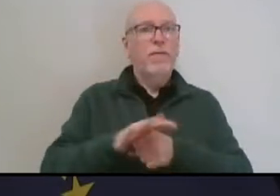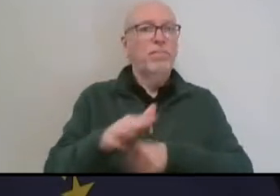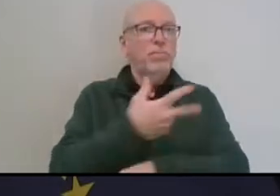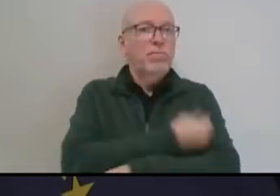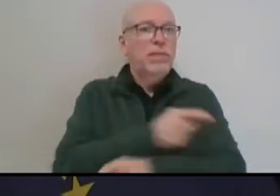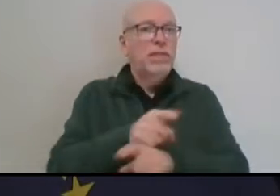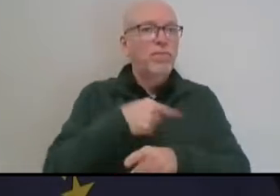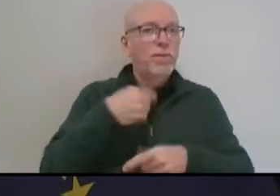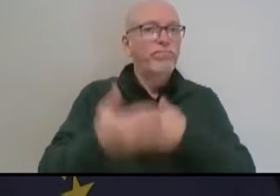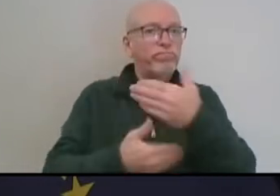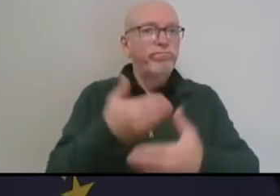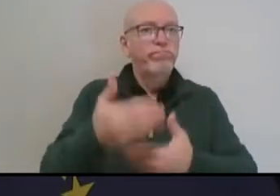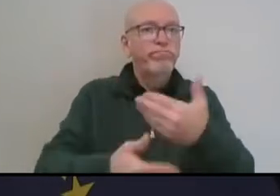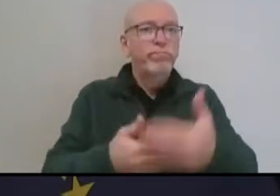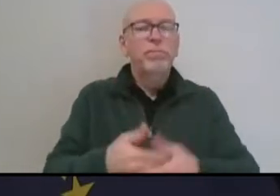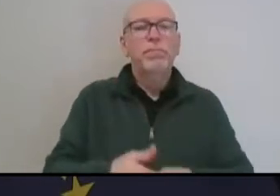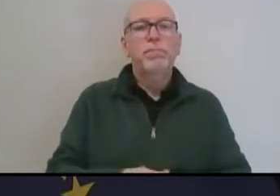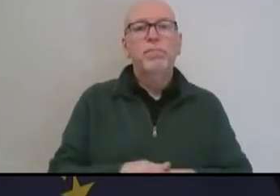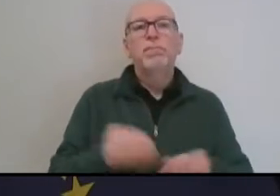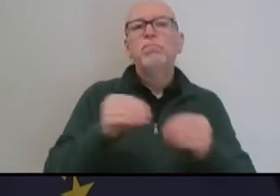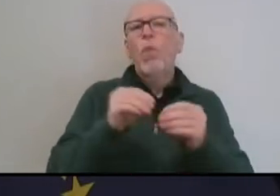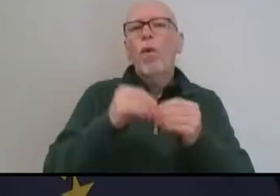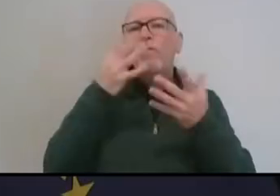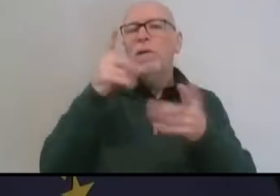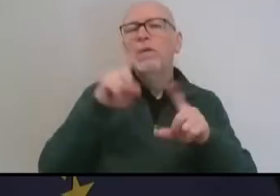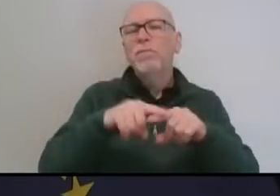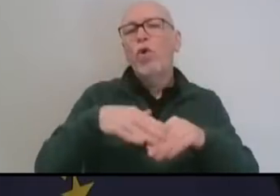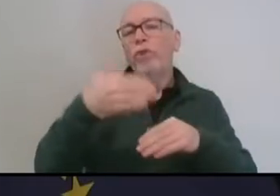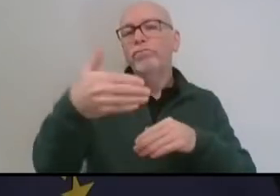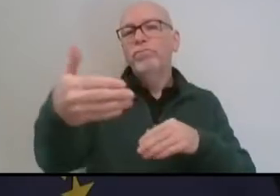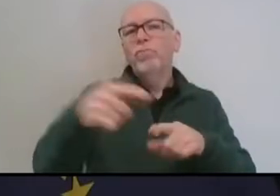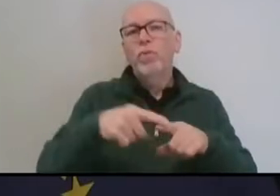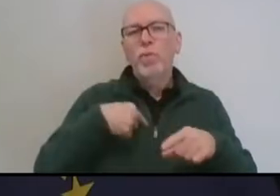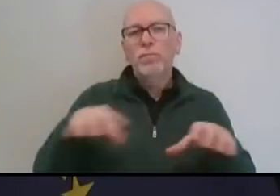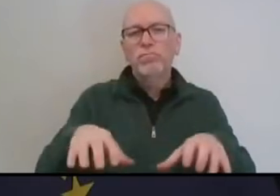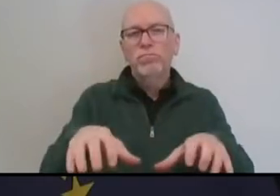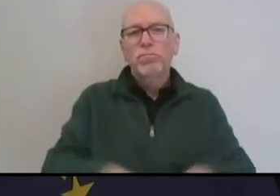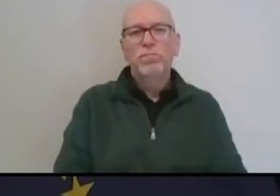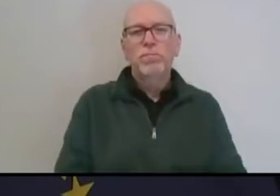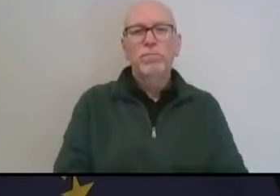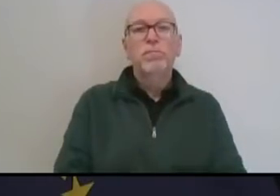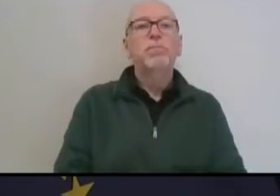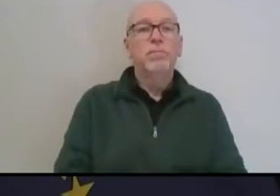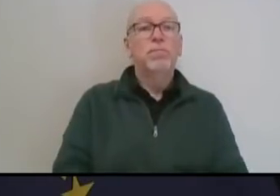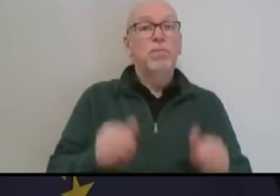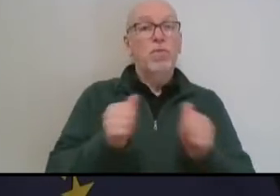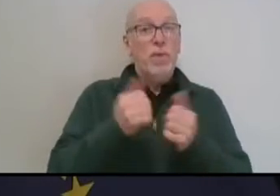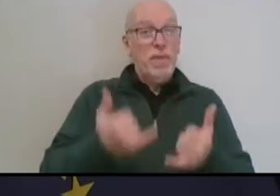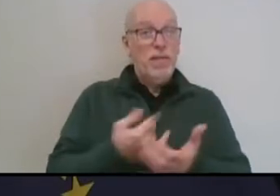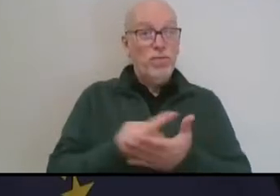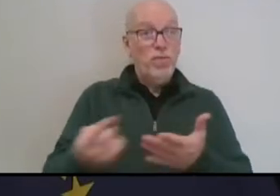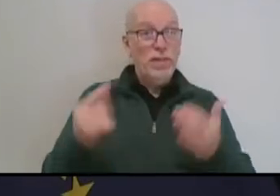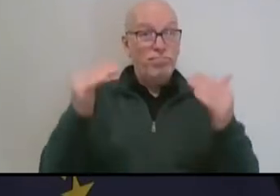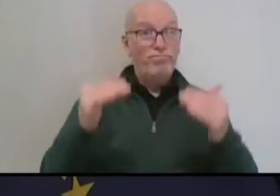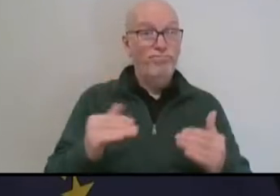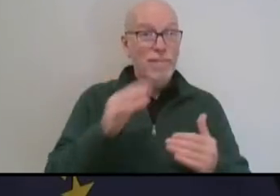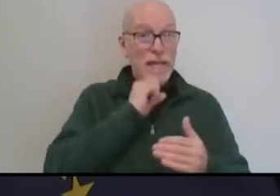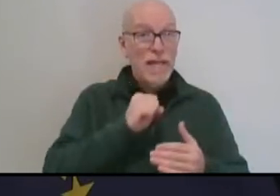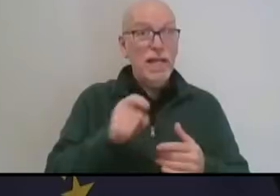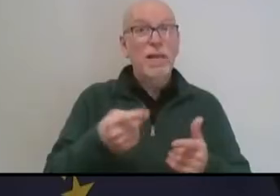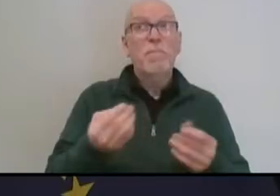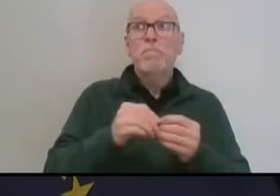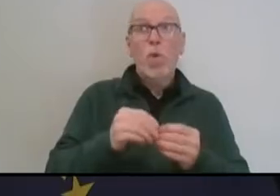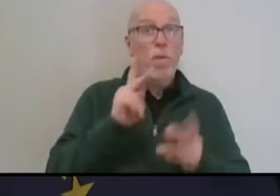through the age groups. More on that to come as we continue to do our work. As with this week's expansion, opening vaccine to more